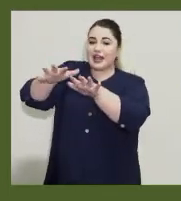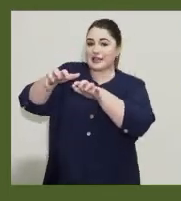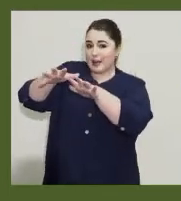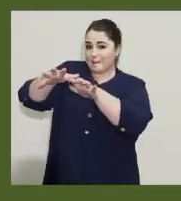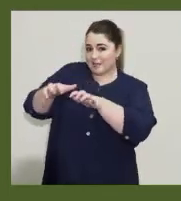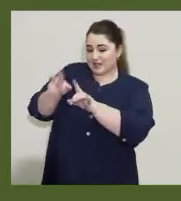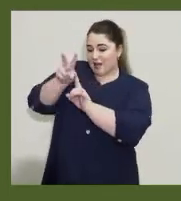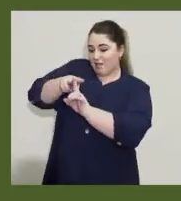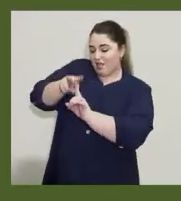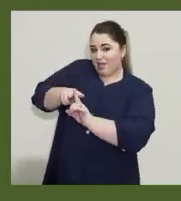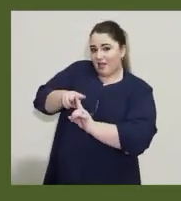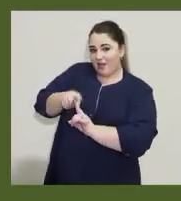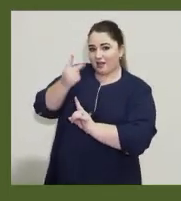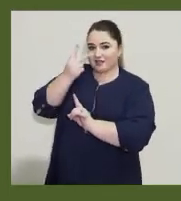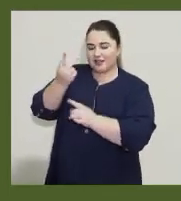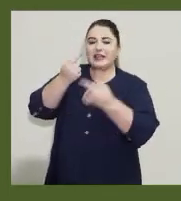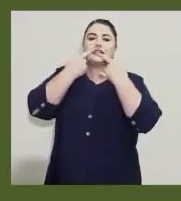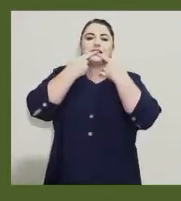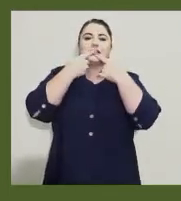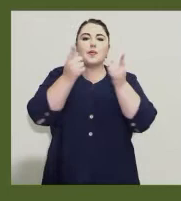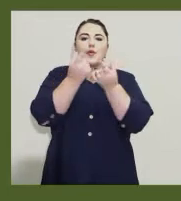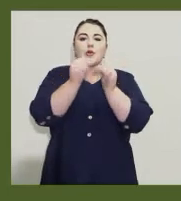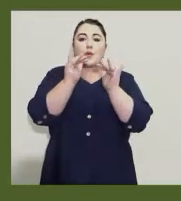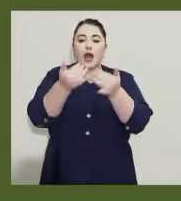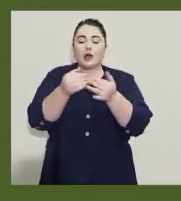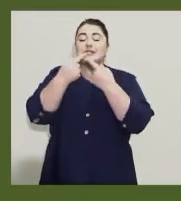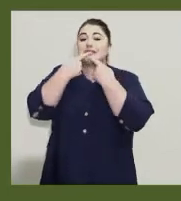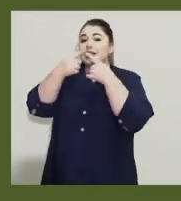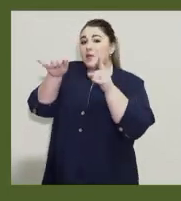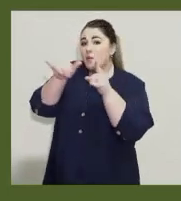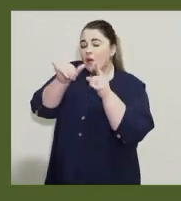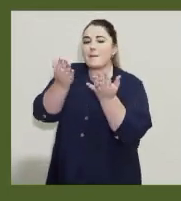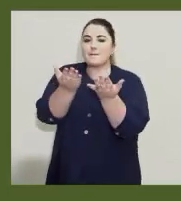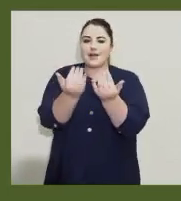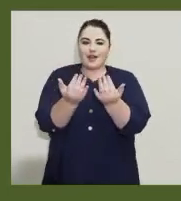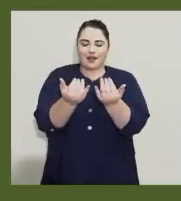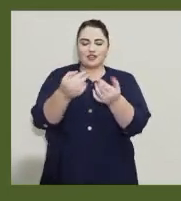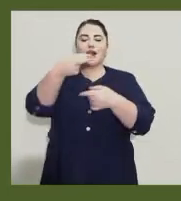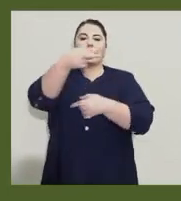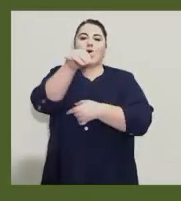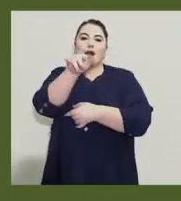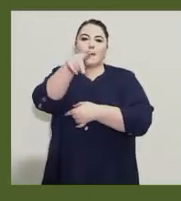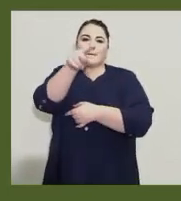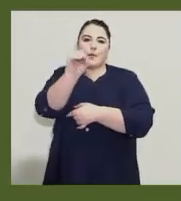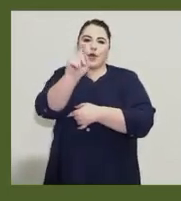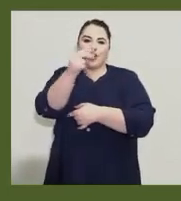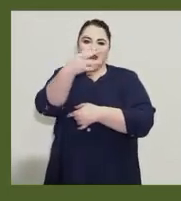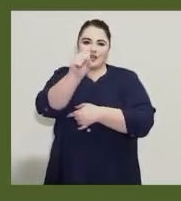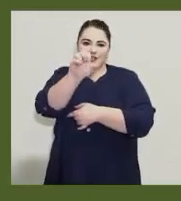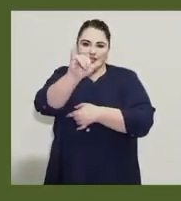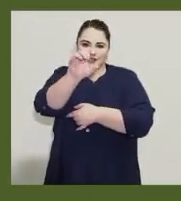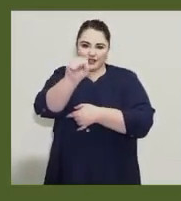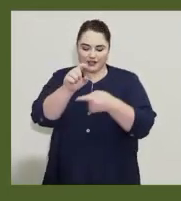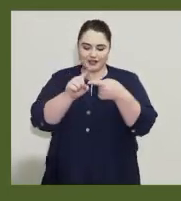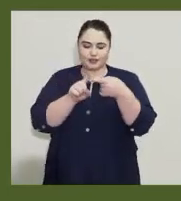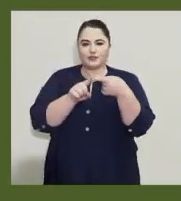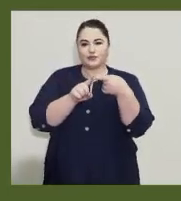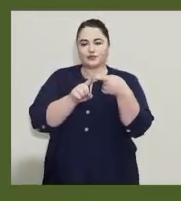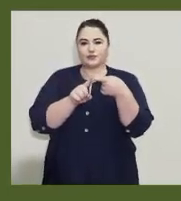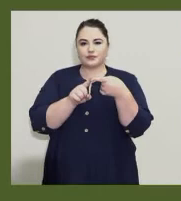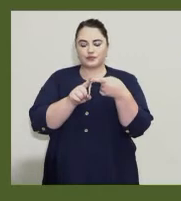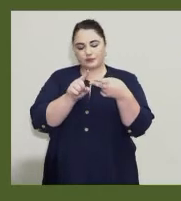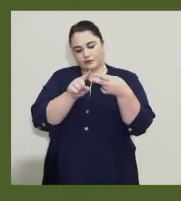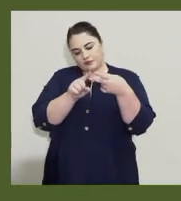papers and see how can you make a statement which is a prediction, and that we call a hypothesis. What